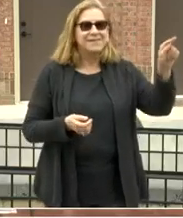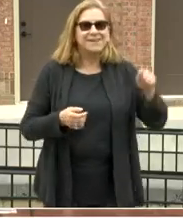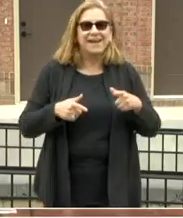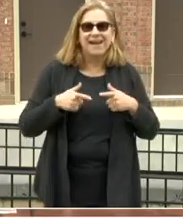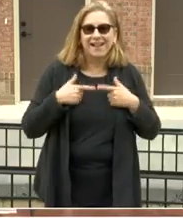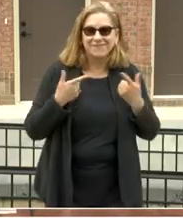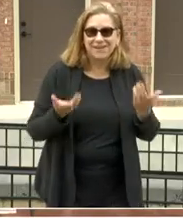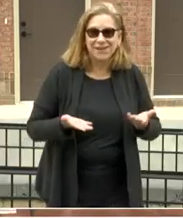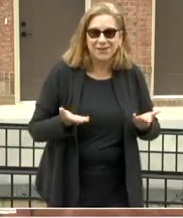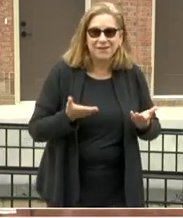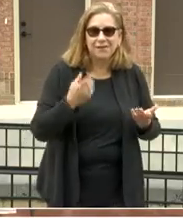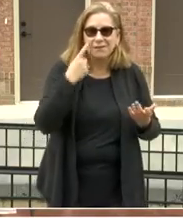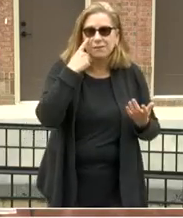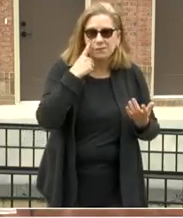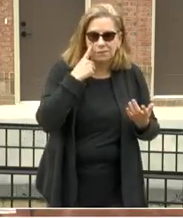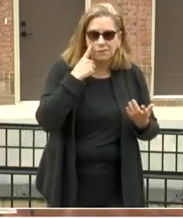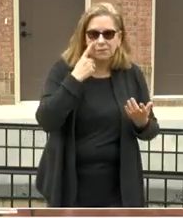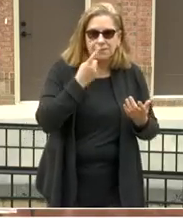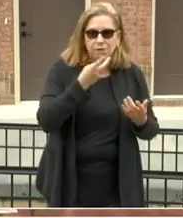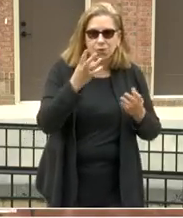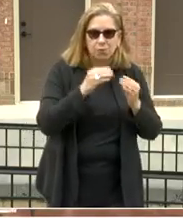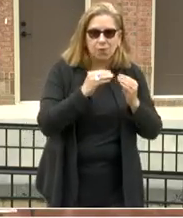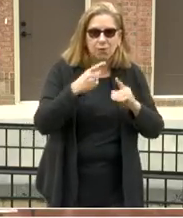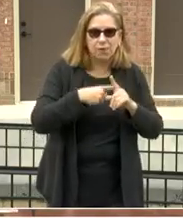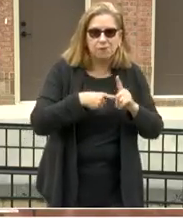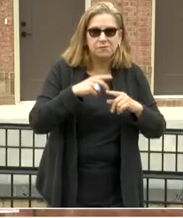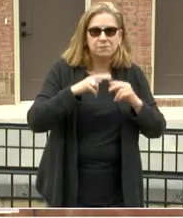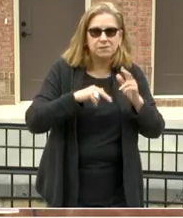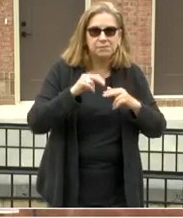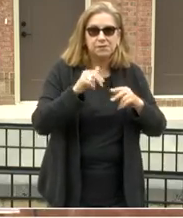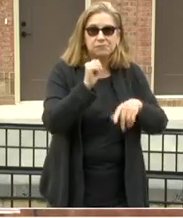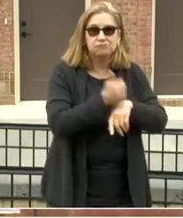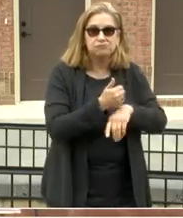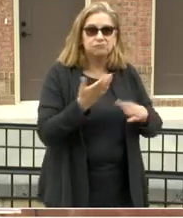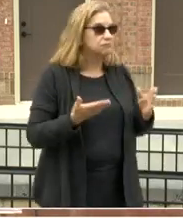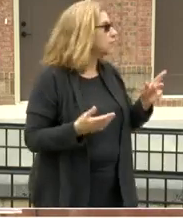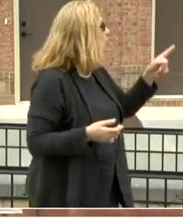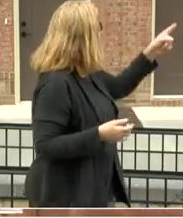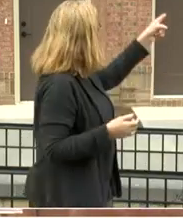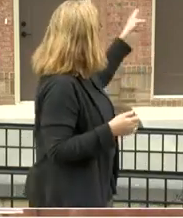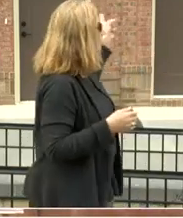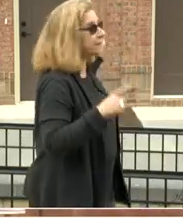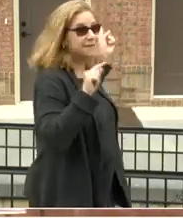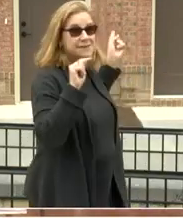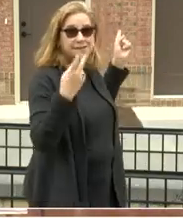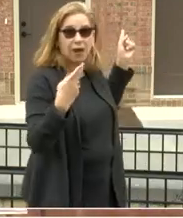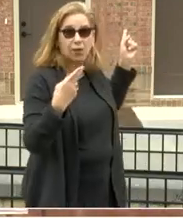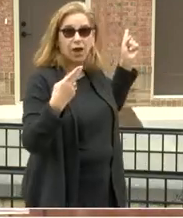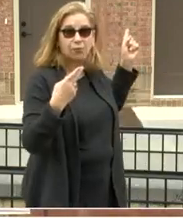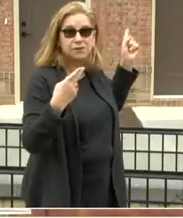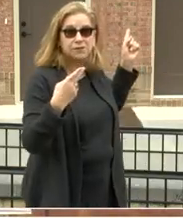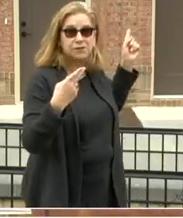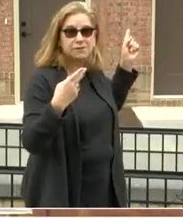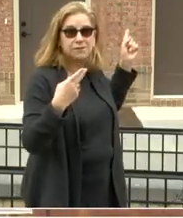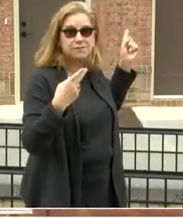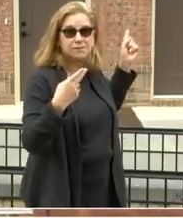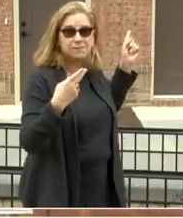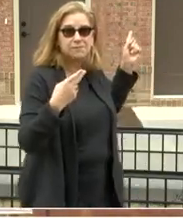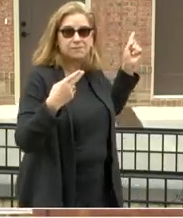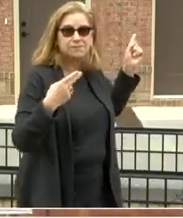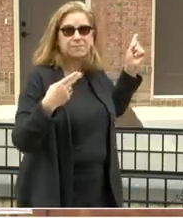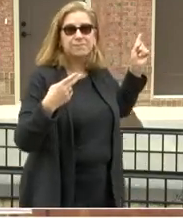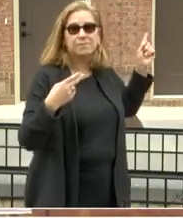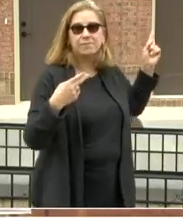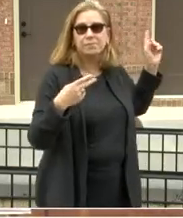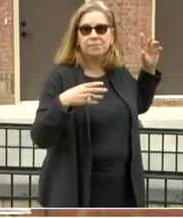more stacks of these townhomes being built around kind of the perimeter of the campus. So we're really excited about all that is to